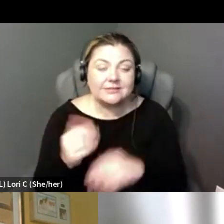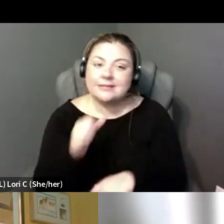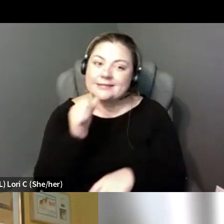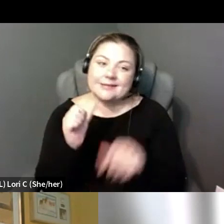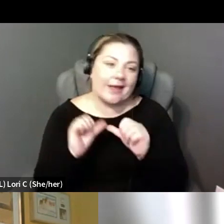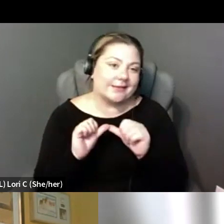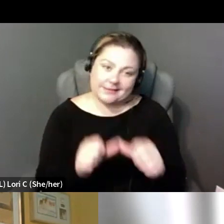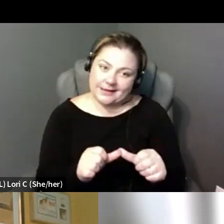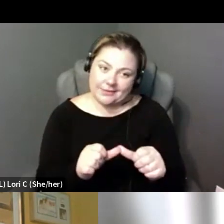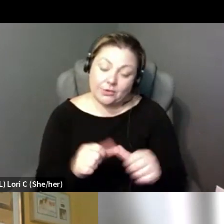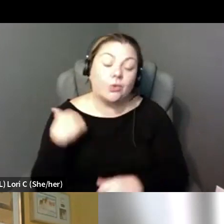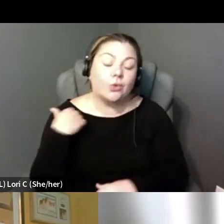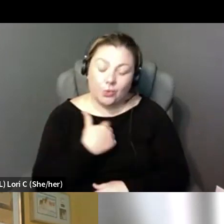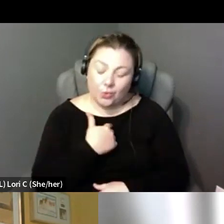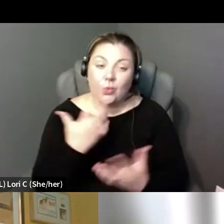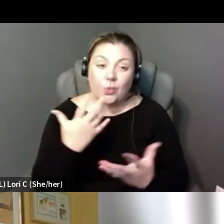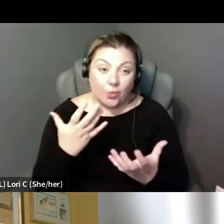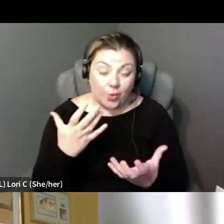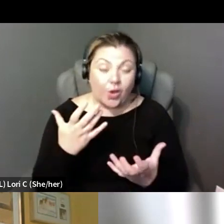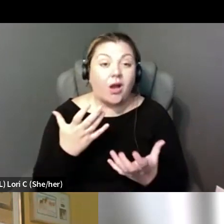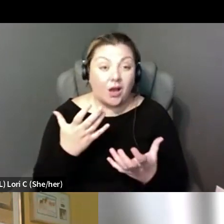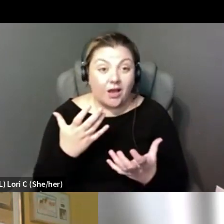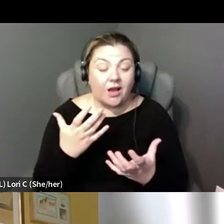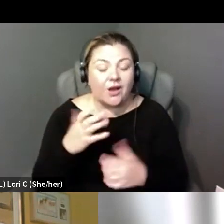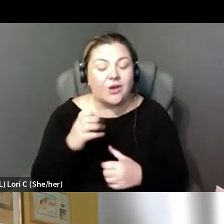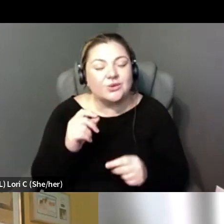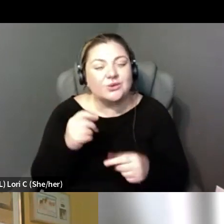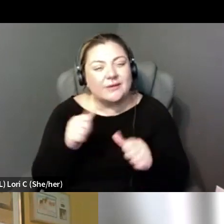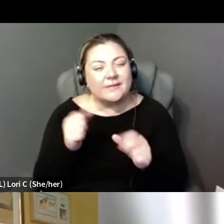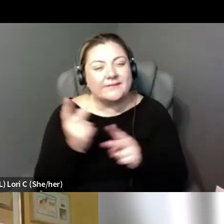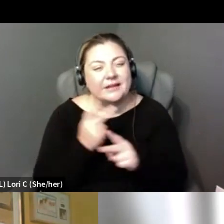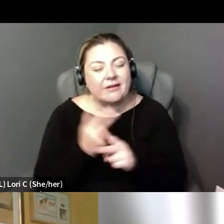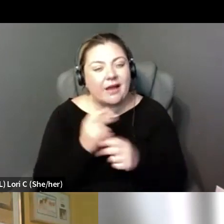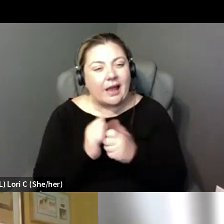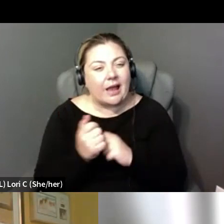sustainable, and very interested in approaches to managing that. So